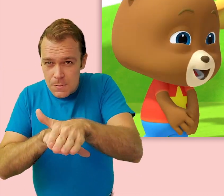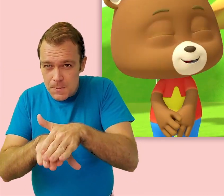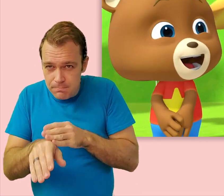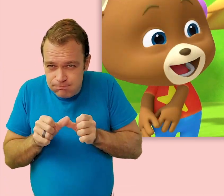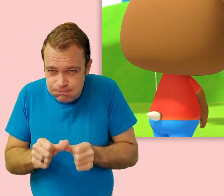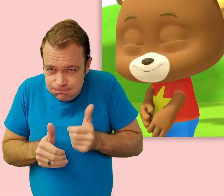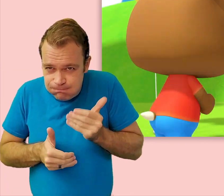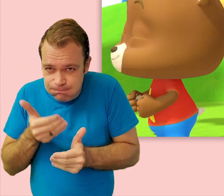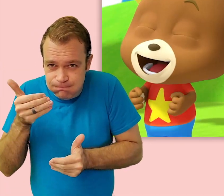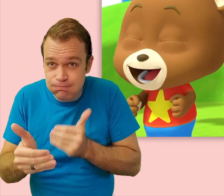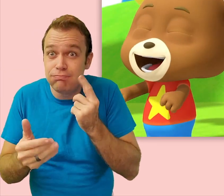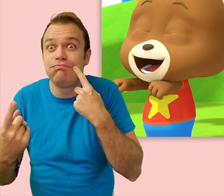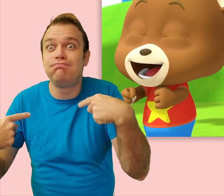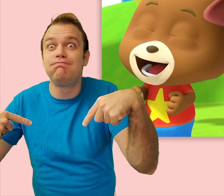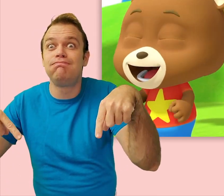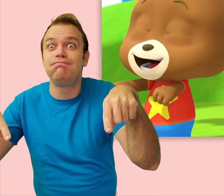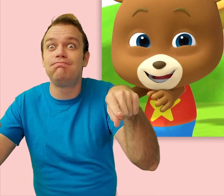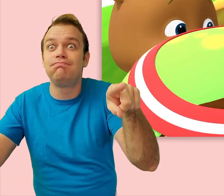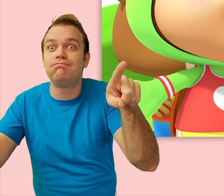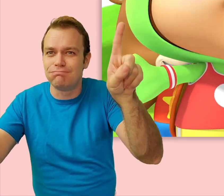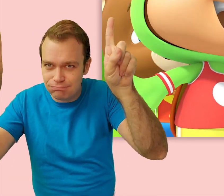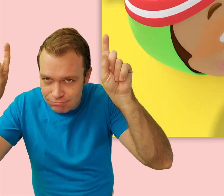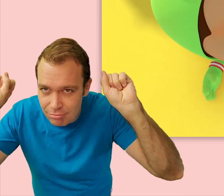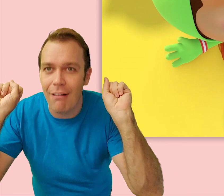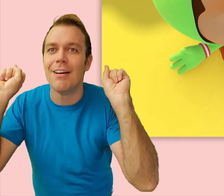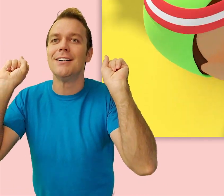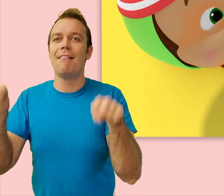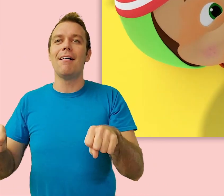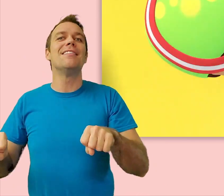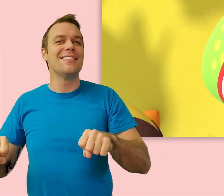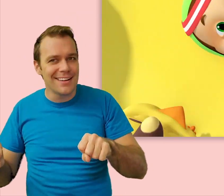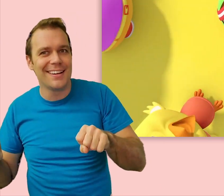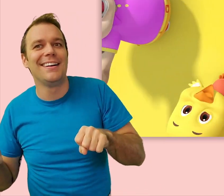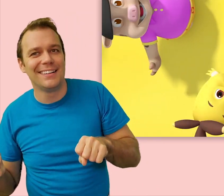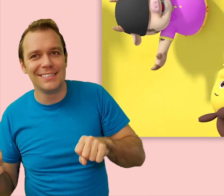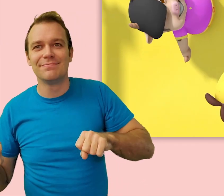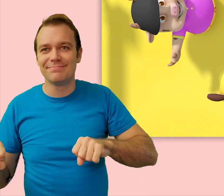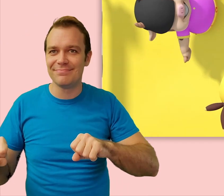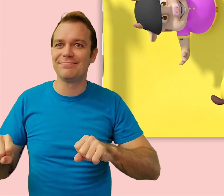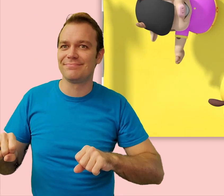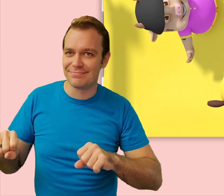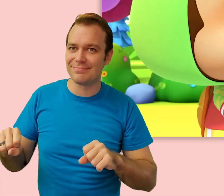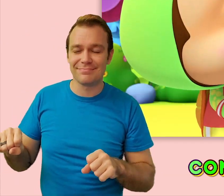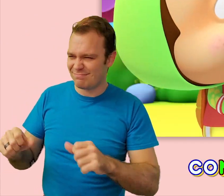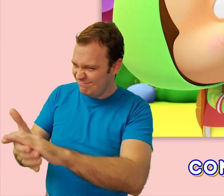and steady wins the race. Slow and steady wins the race.